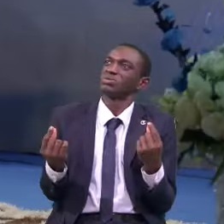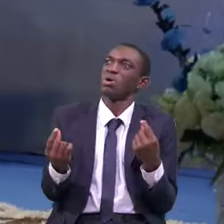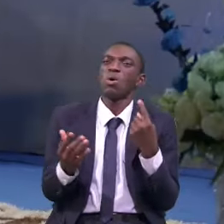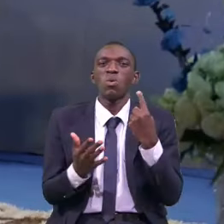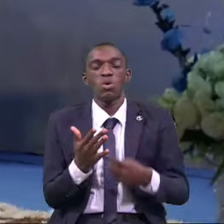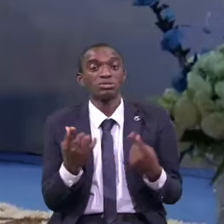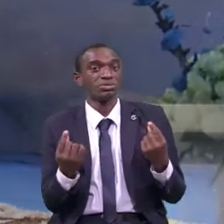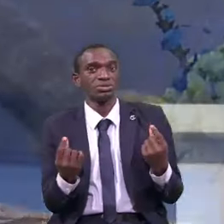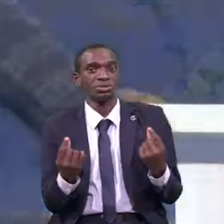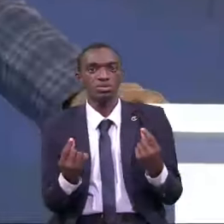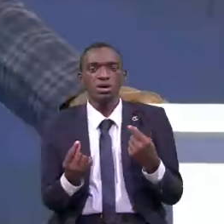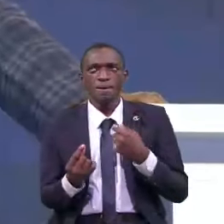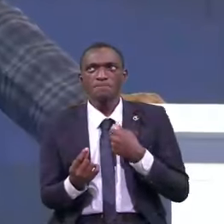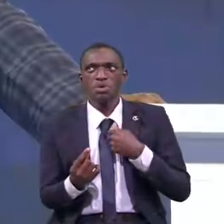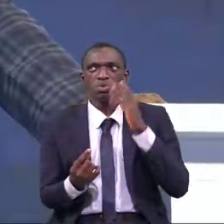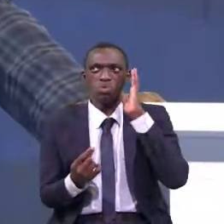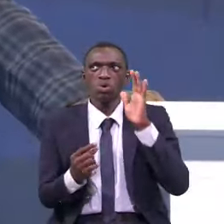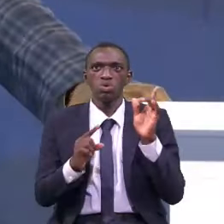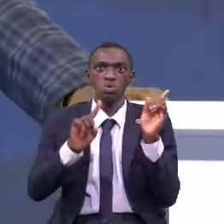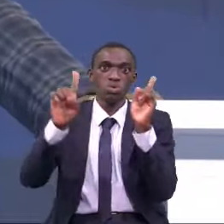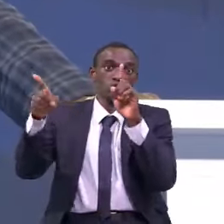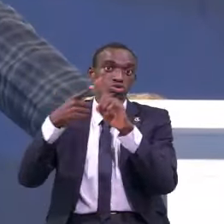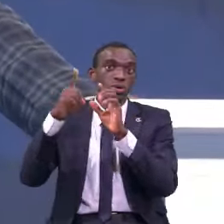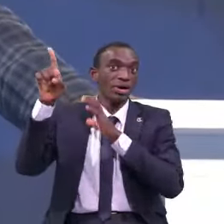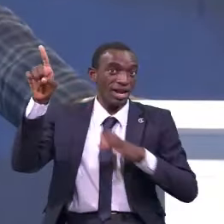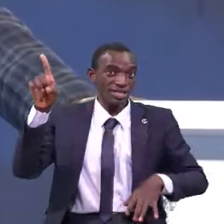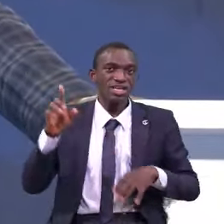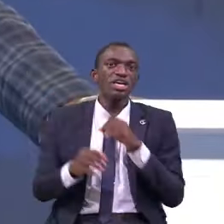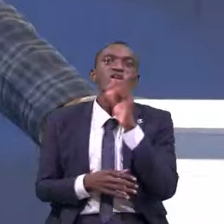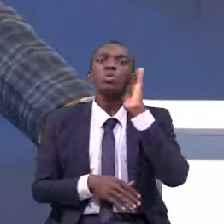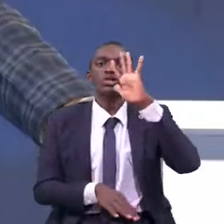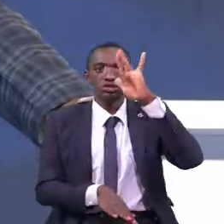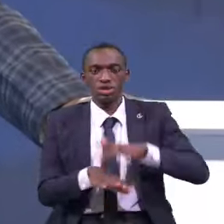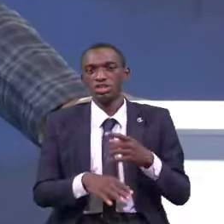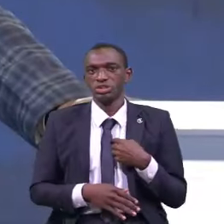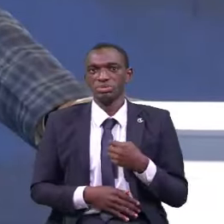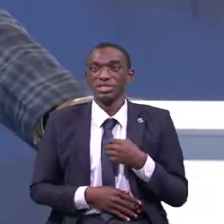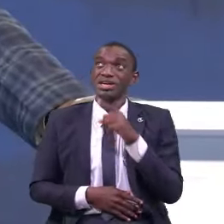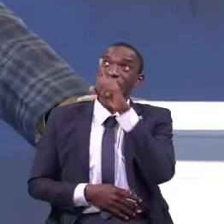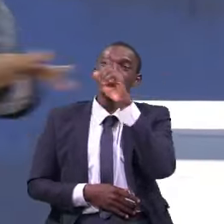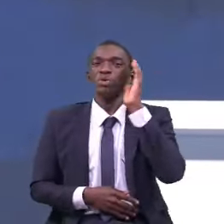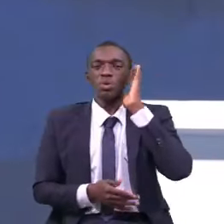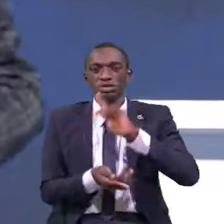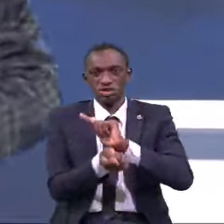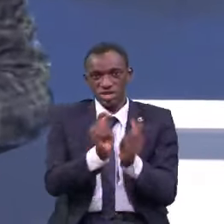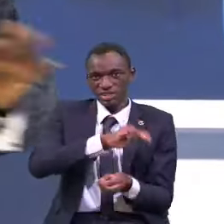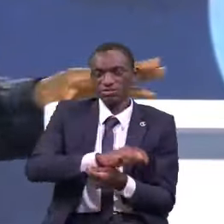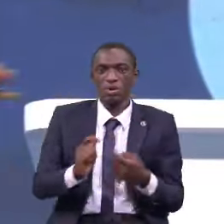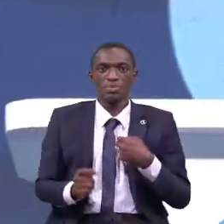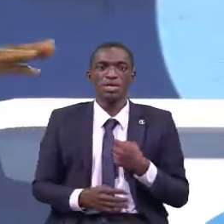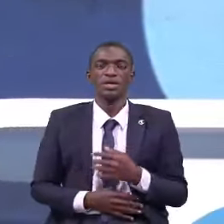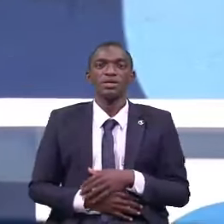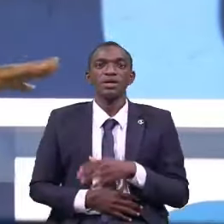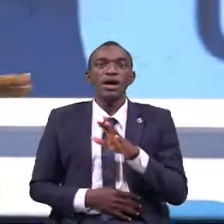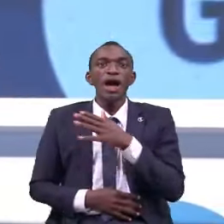I will go to Christ, and Christ will touch me. Christ will transform me. And it's seeing